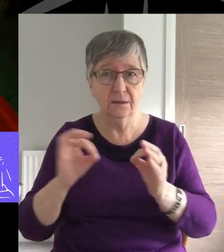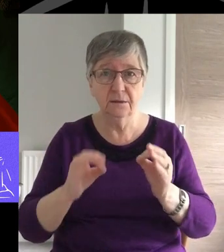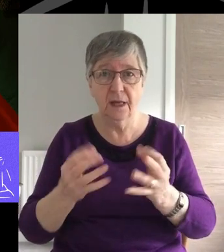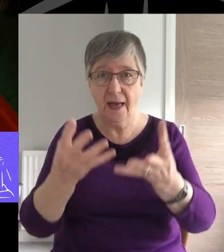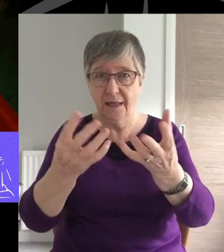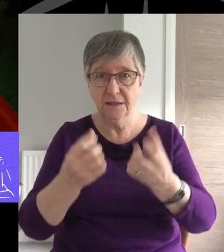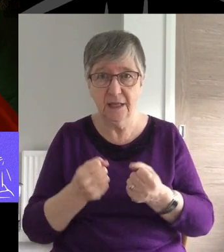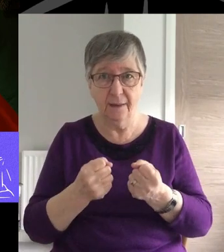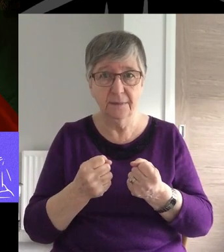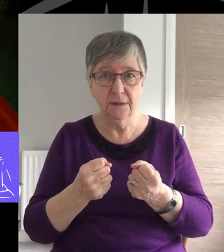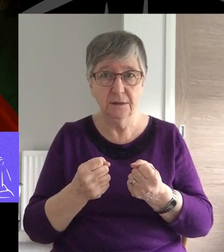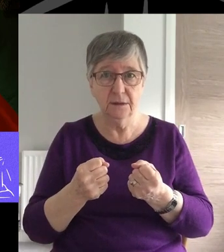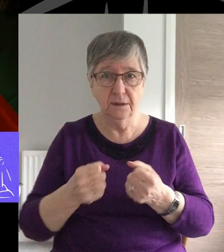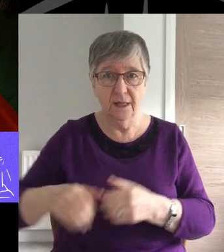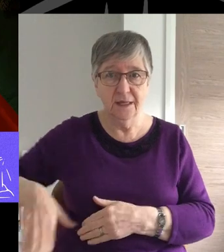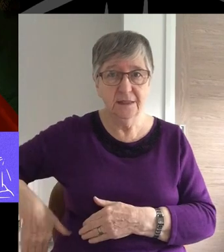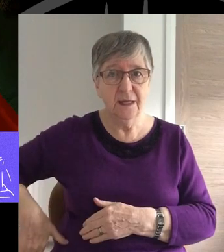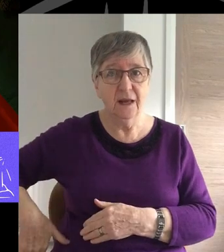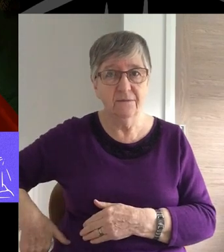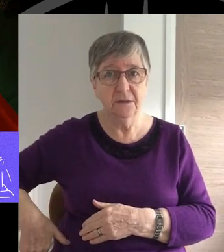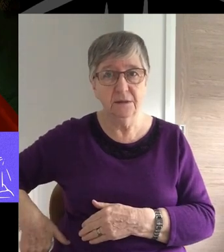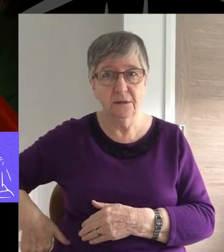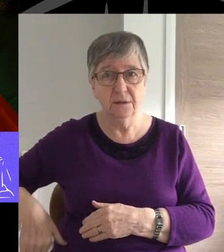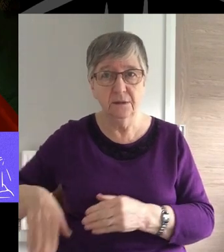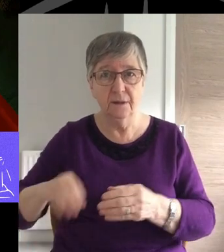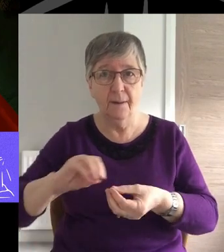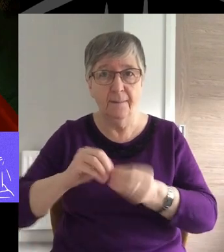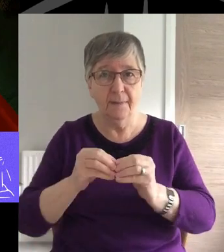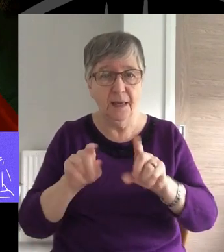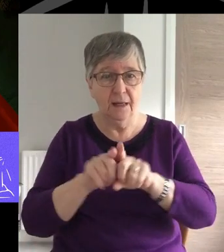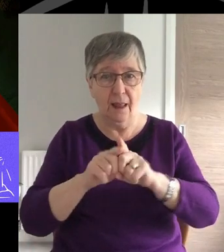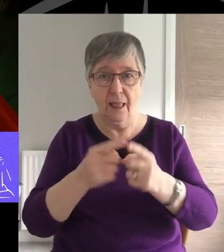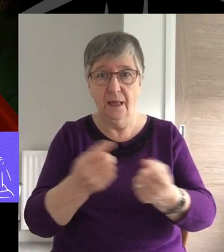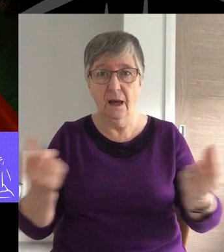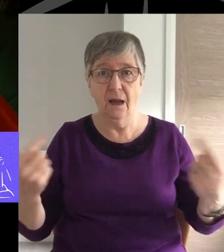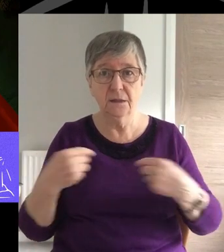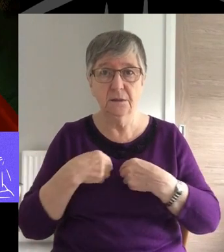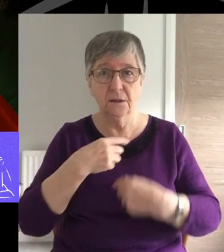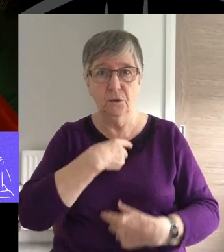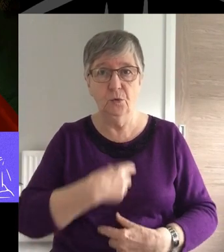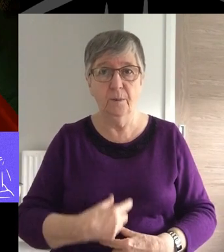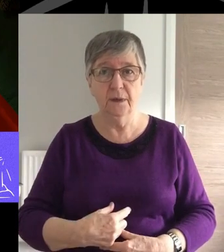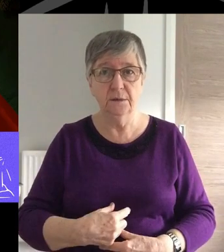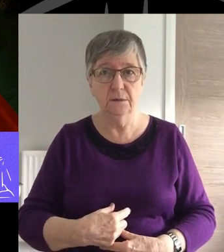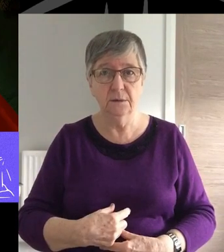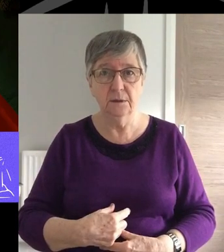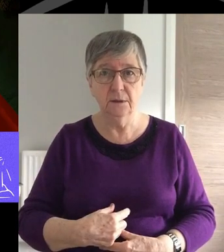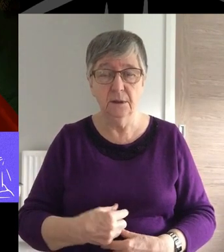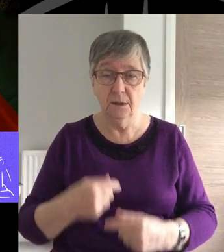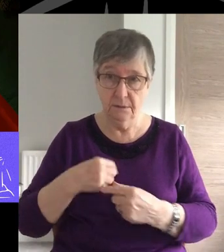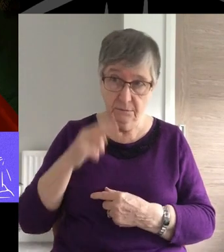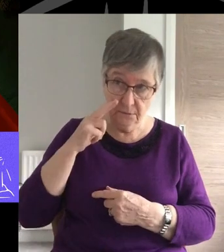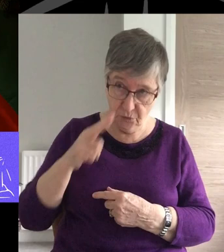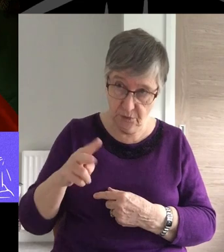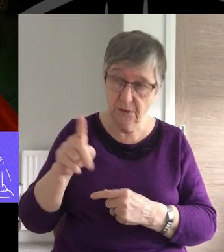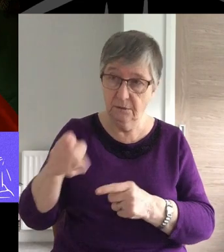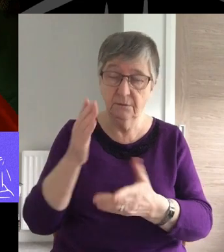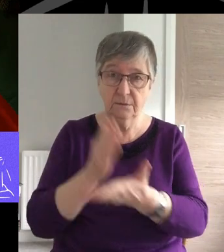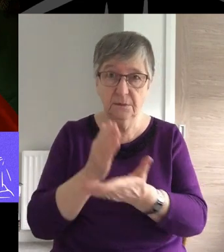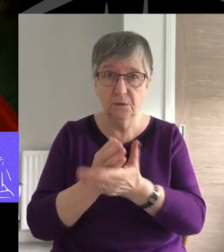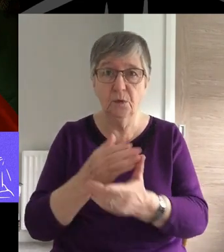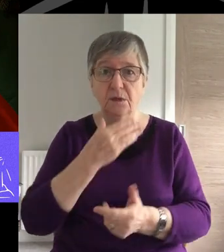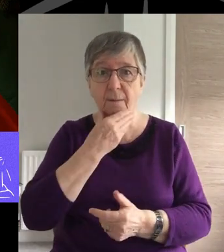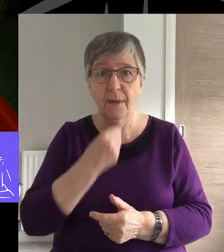the very nature of a servant, being made in human likeness. And being found in appearance as a